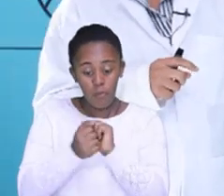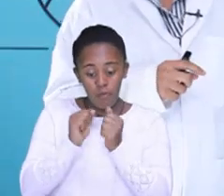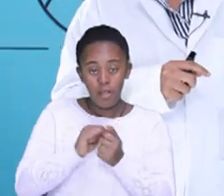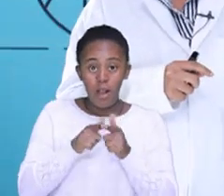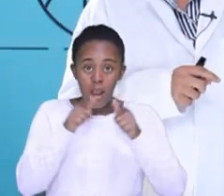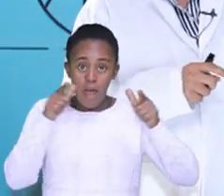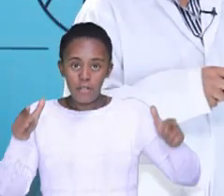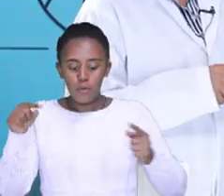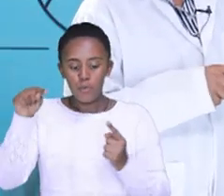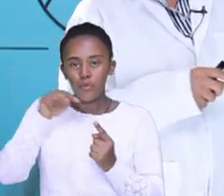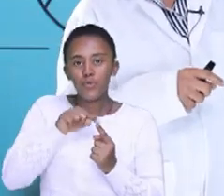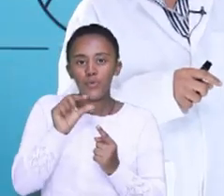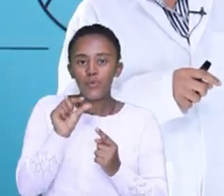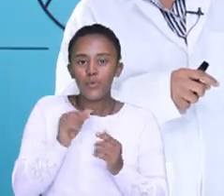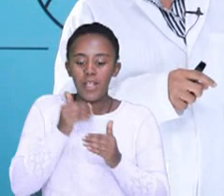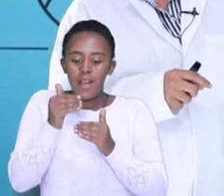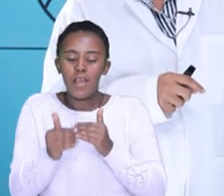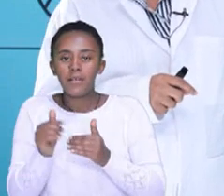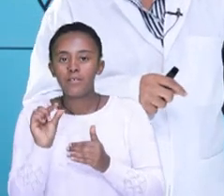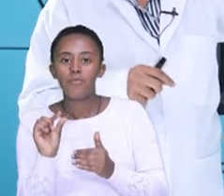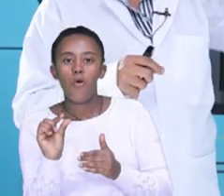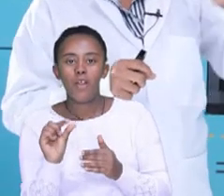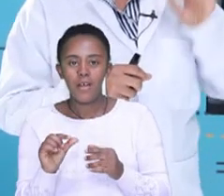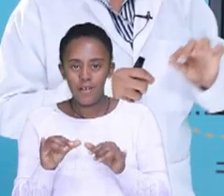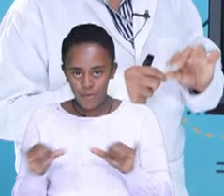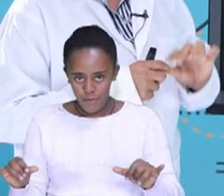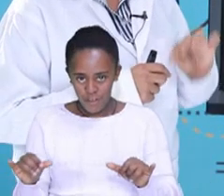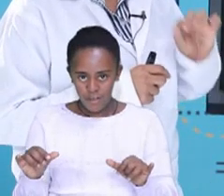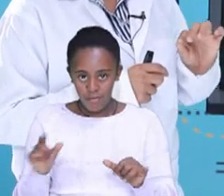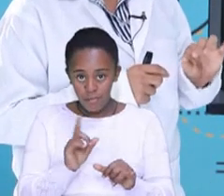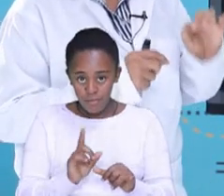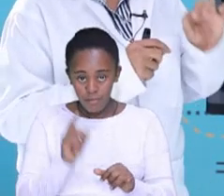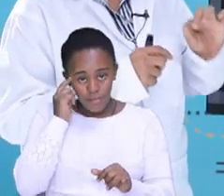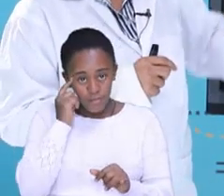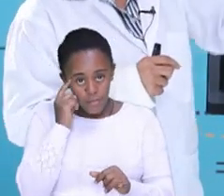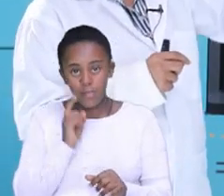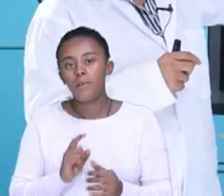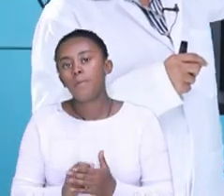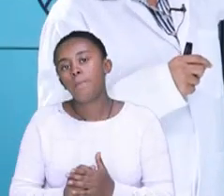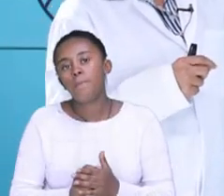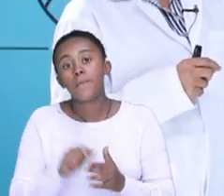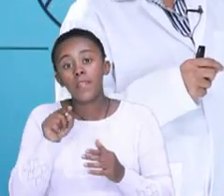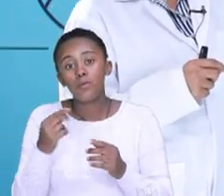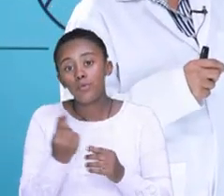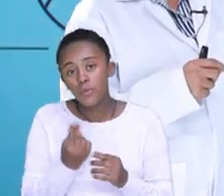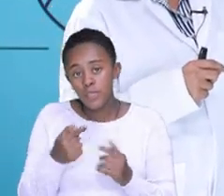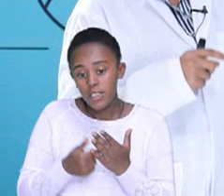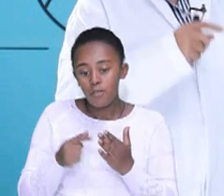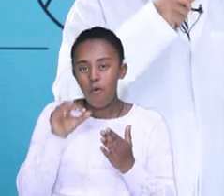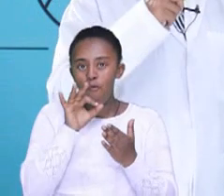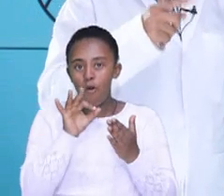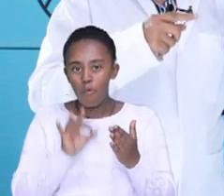a larger unit to the next smaller unit. You have to bear in mind that to use this